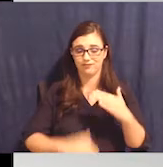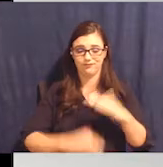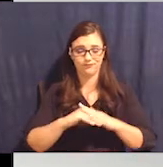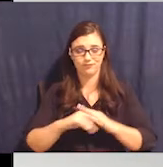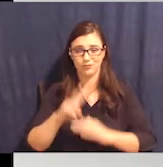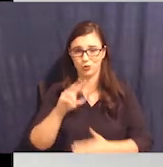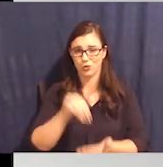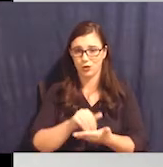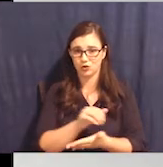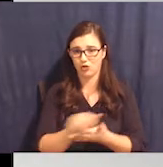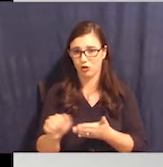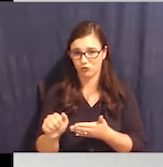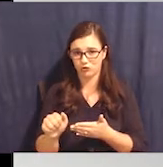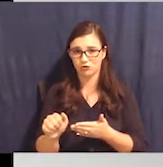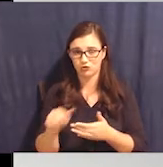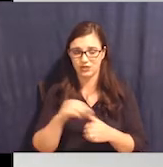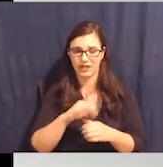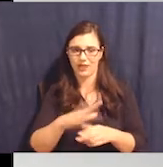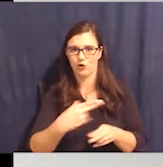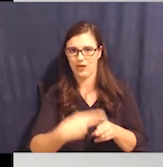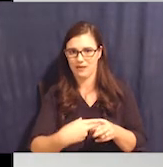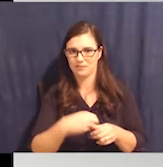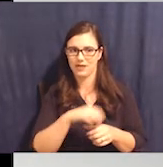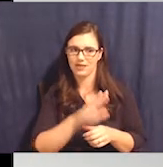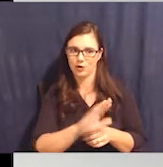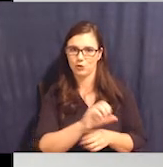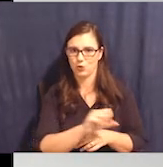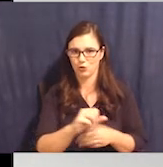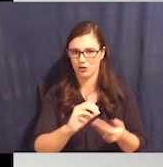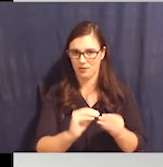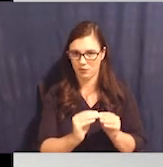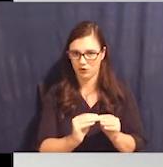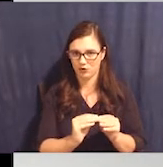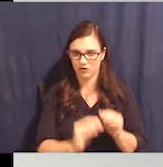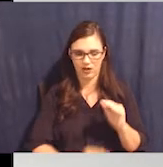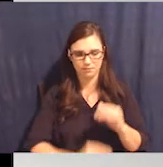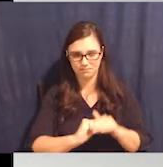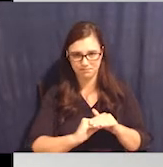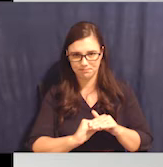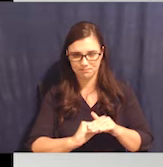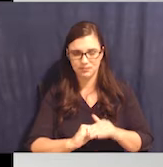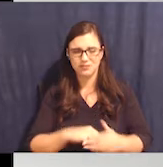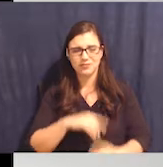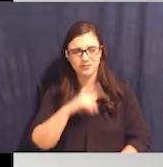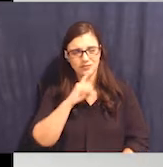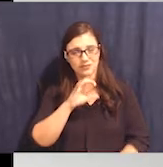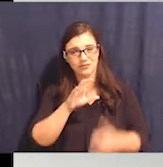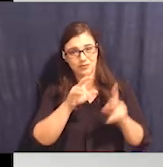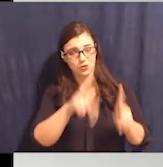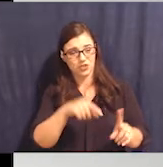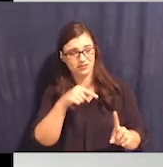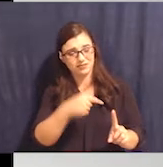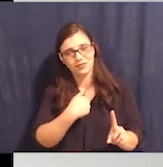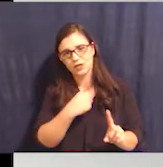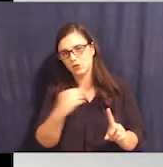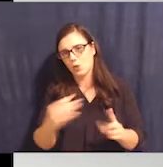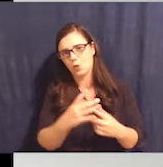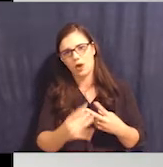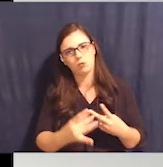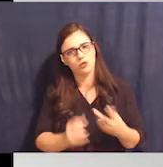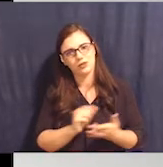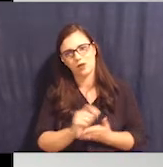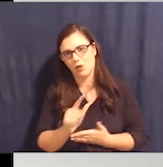than $2,000 in their name, in their Social Security number, which really leaves a person without